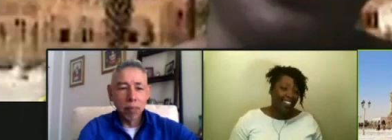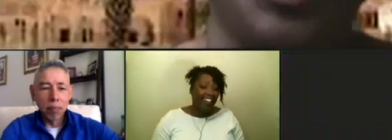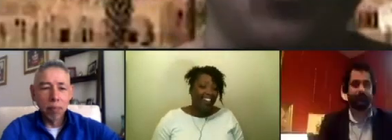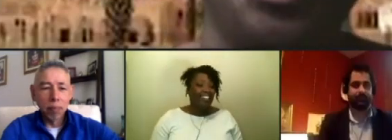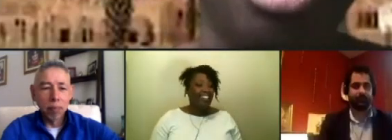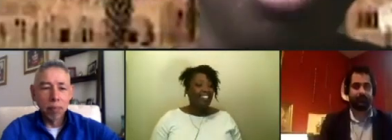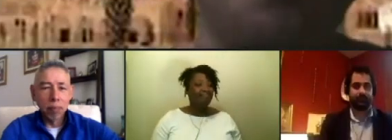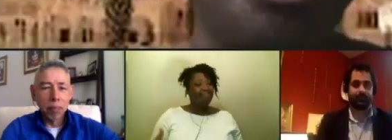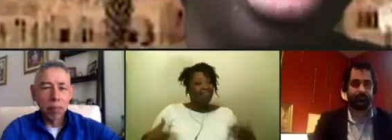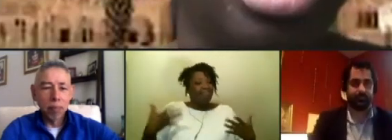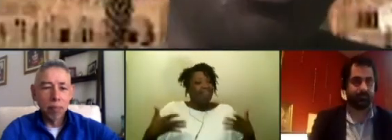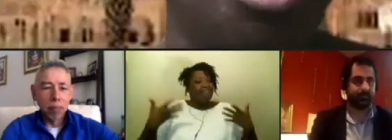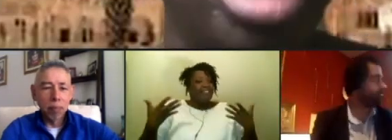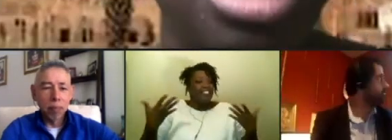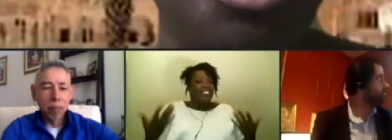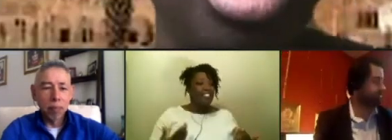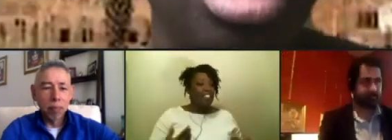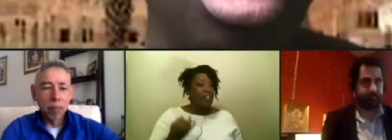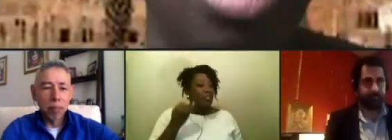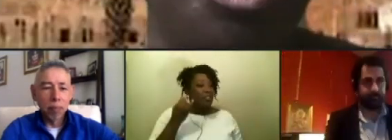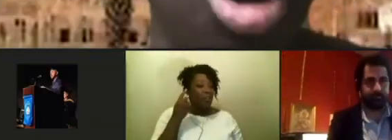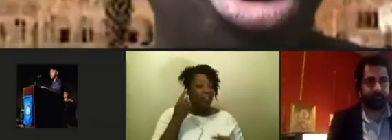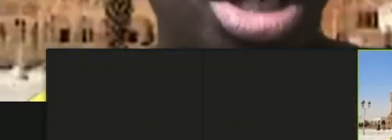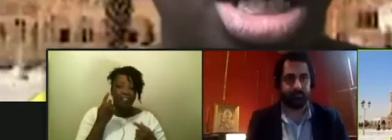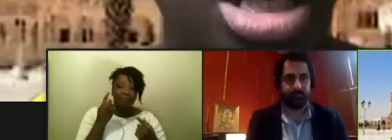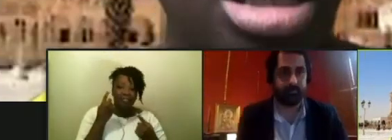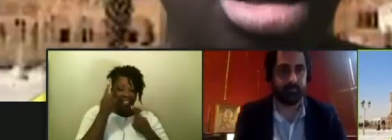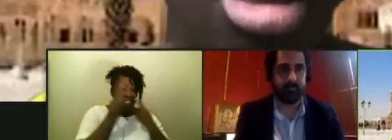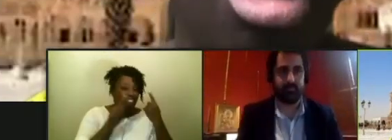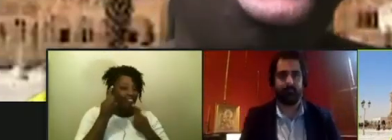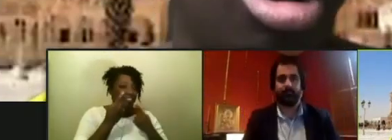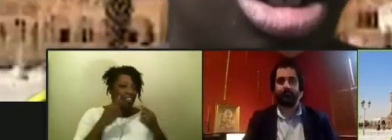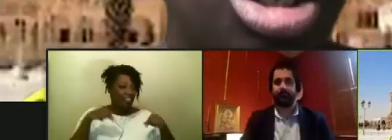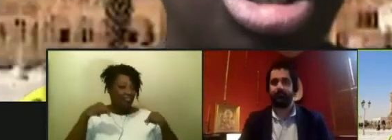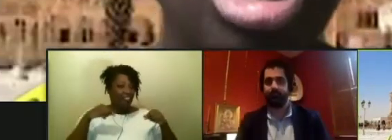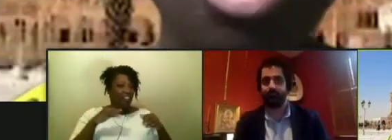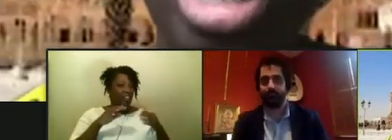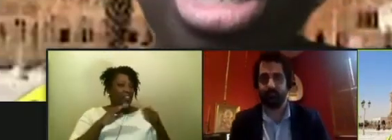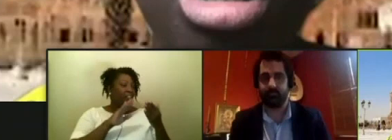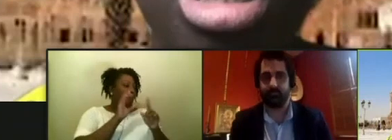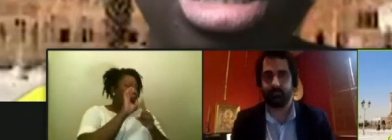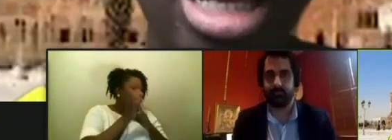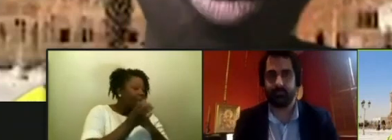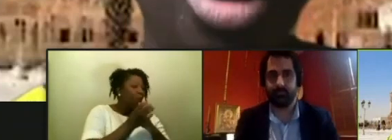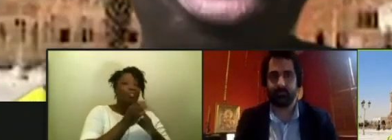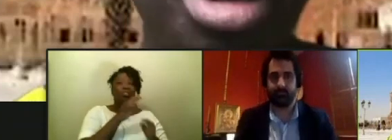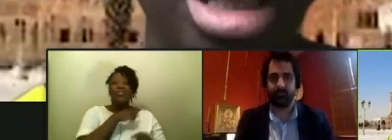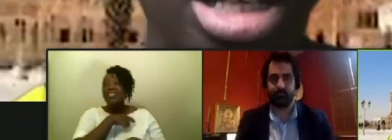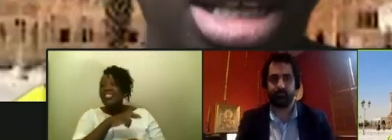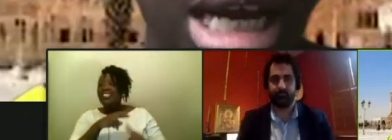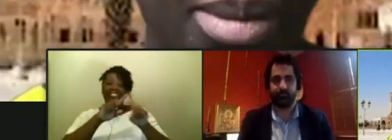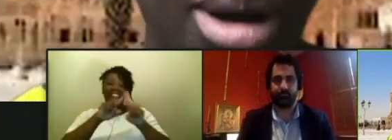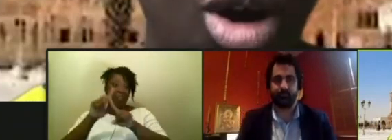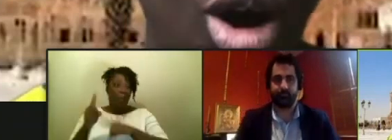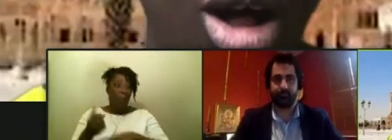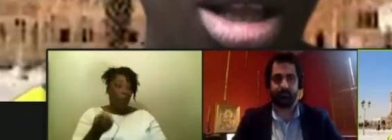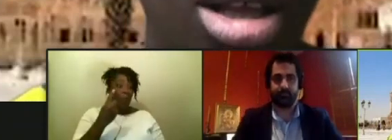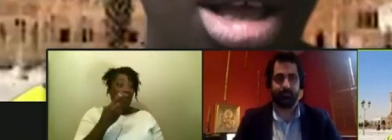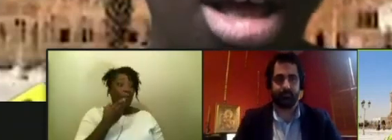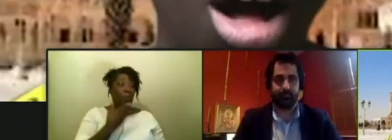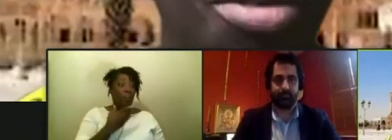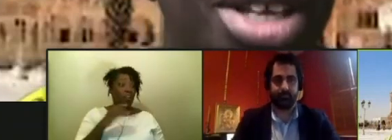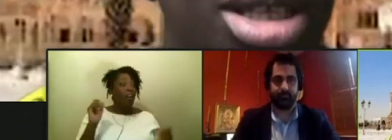motivation. So we come from many different communities, cultures, religious, and one thing that is great about